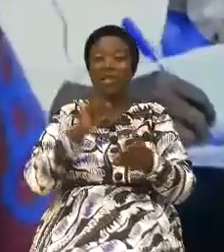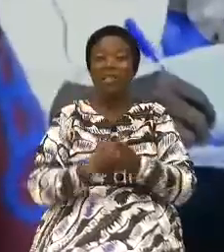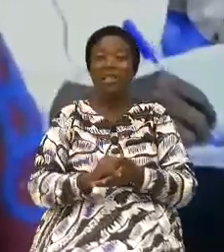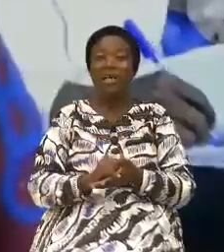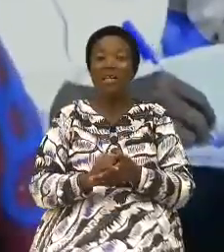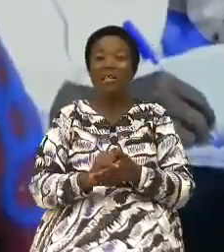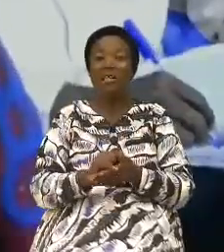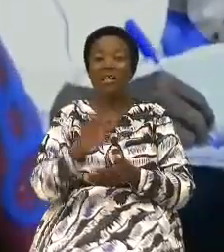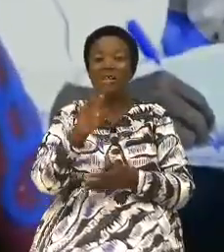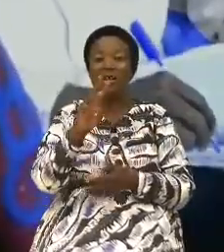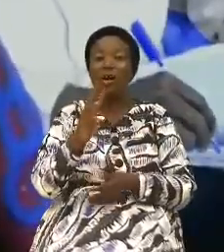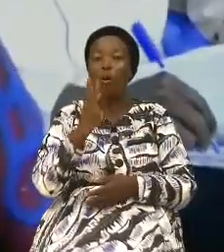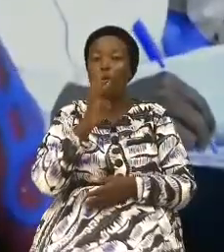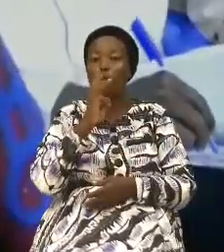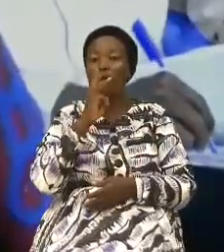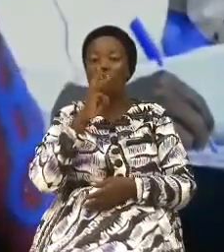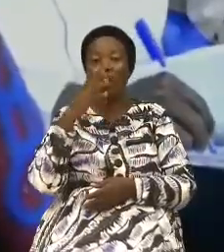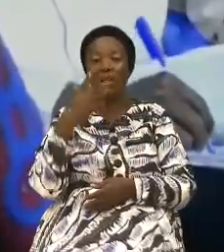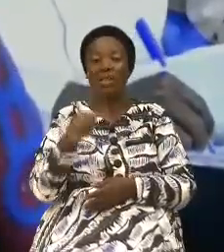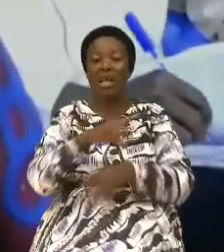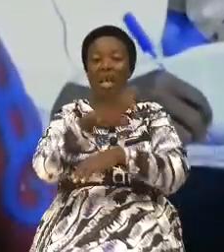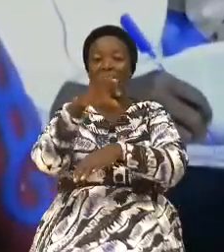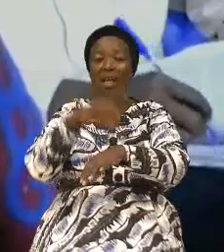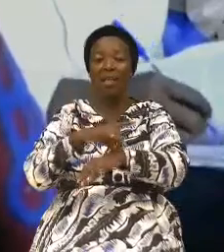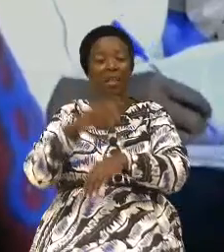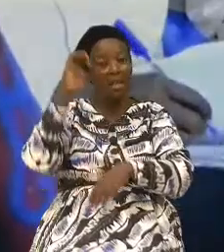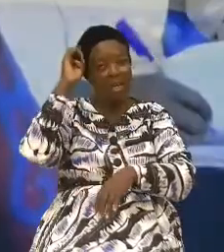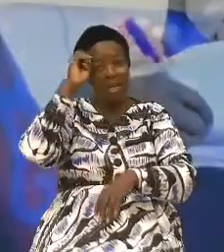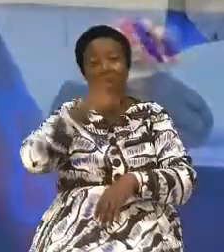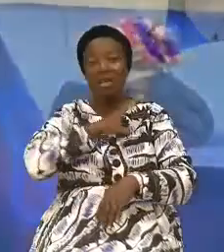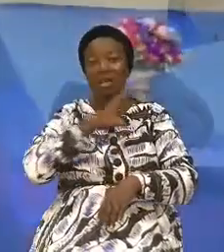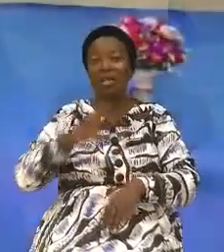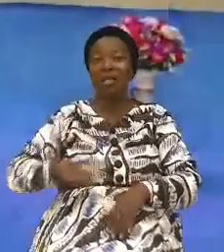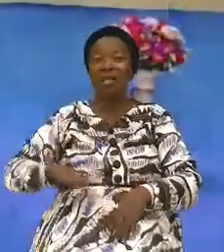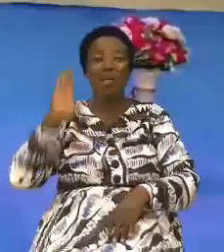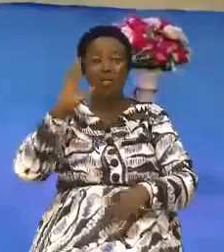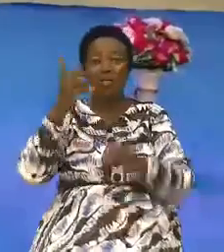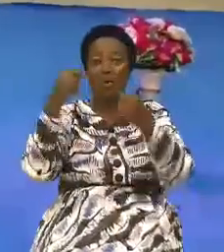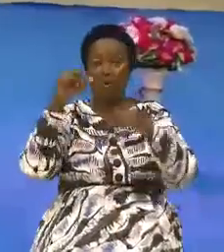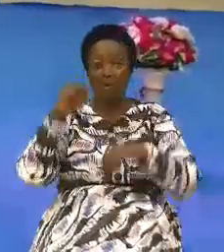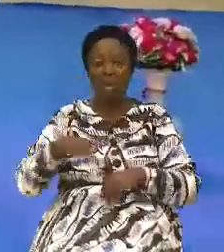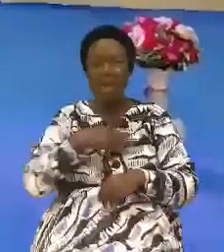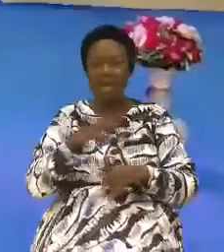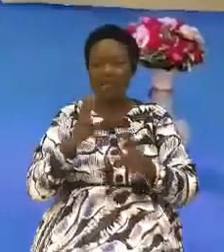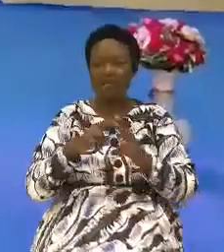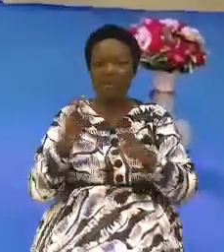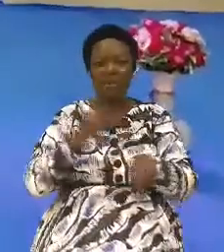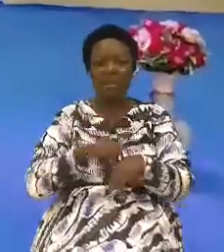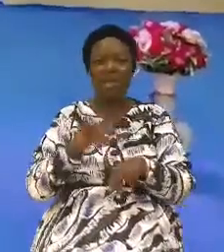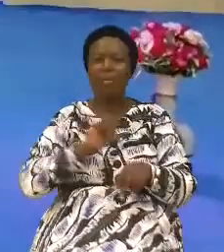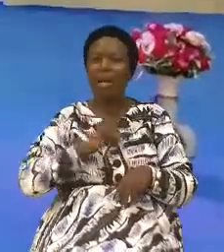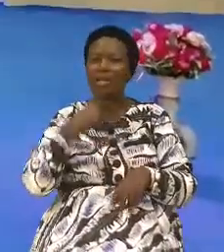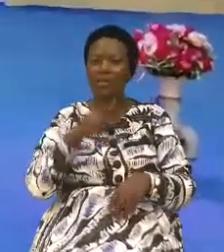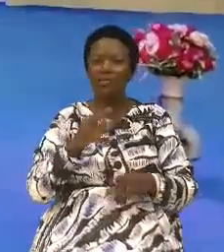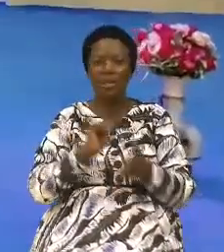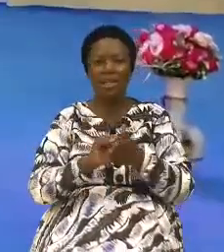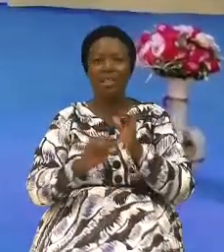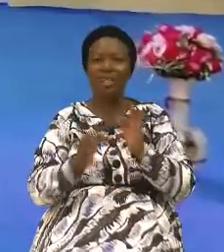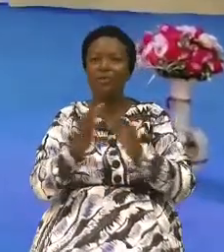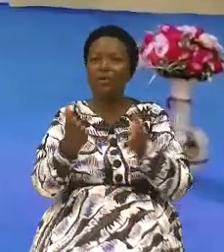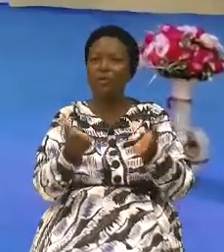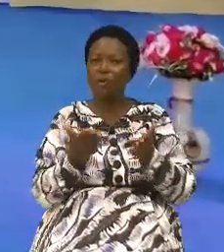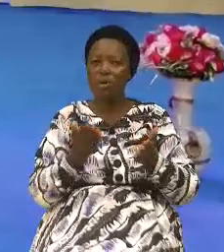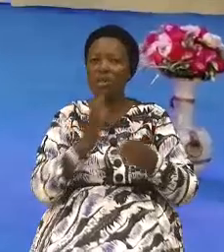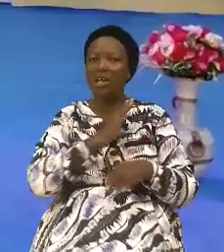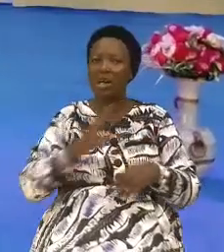earth. He, Christ, he comes down. And the moment I tell you, if you want Christ in your life, you want